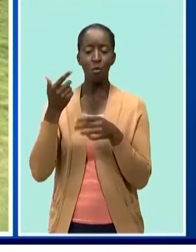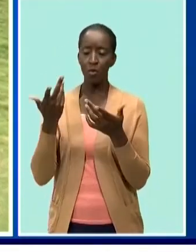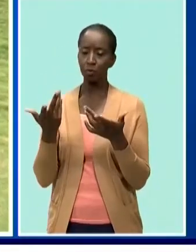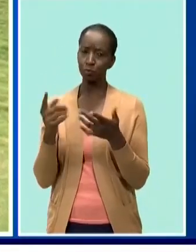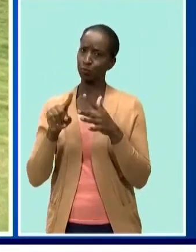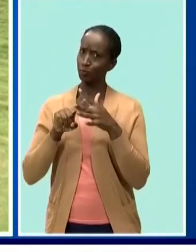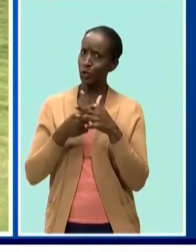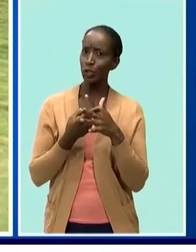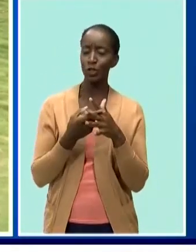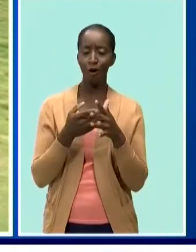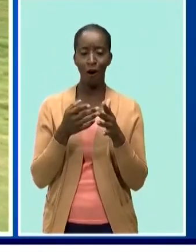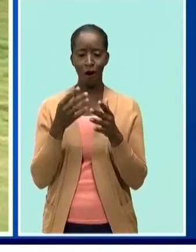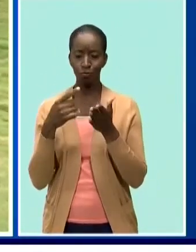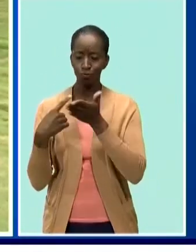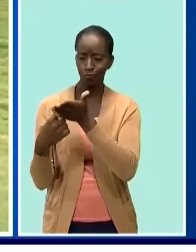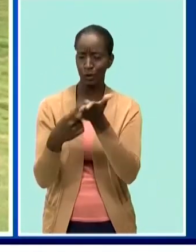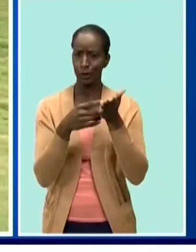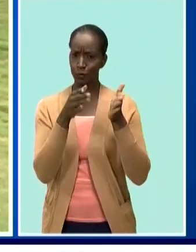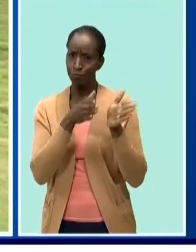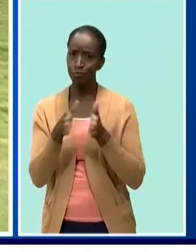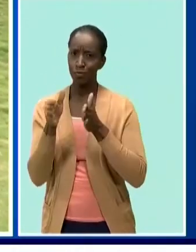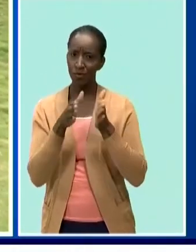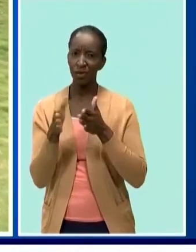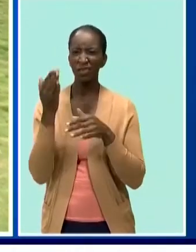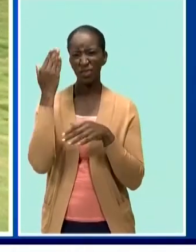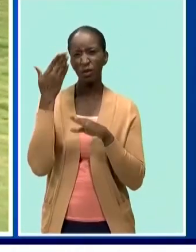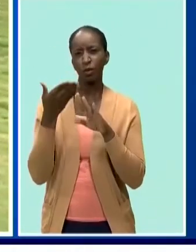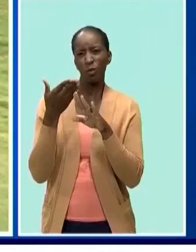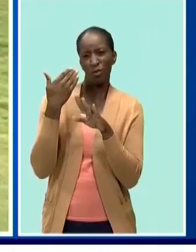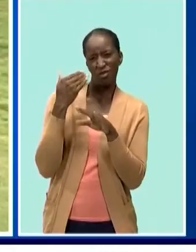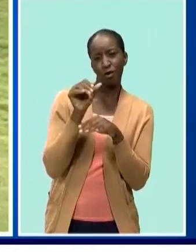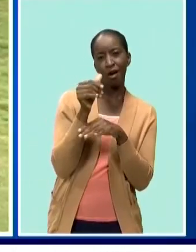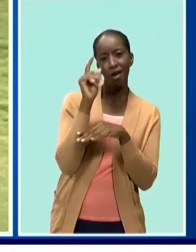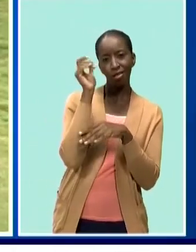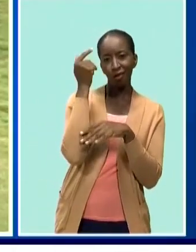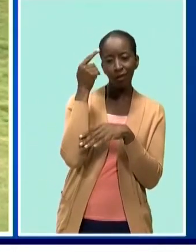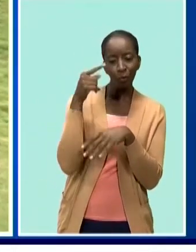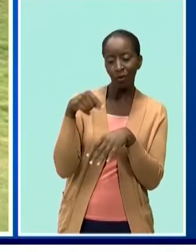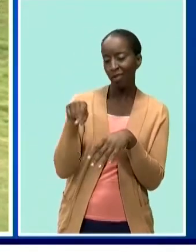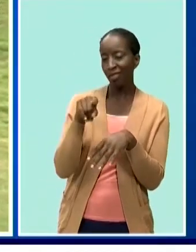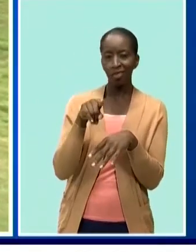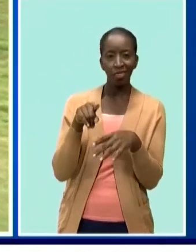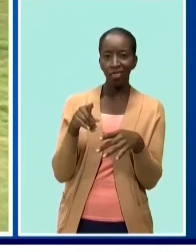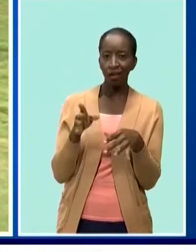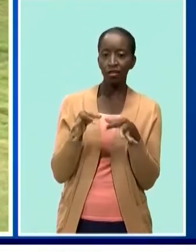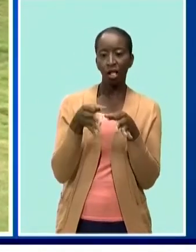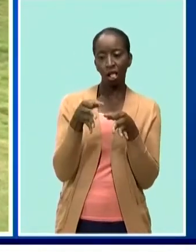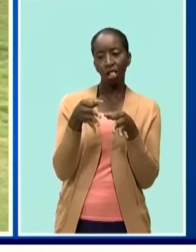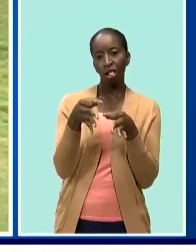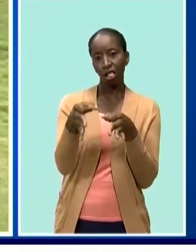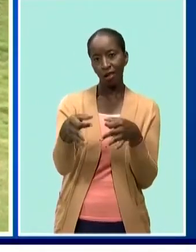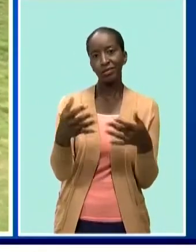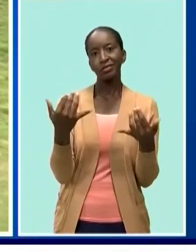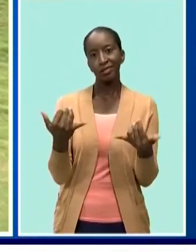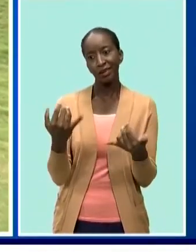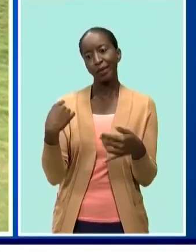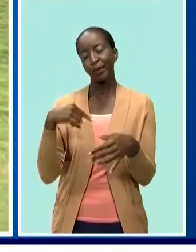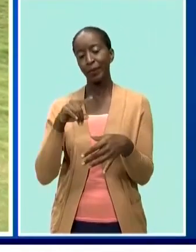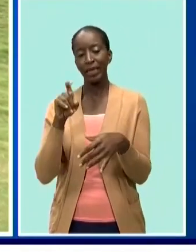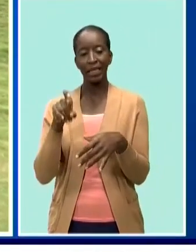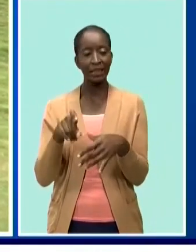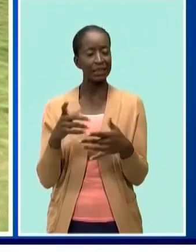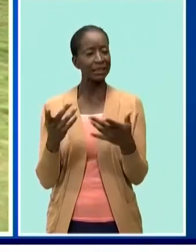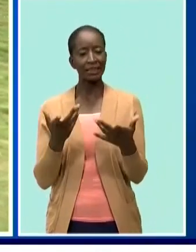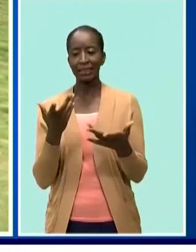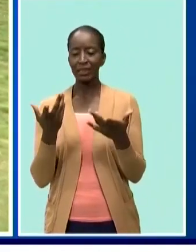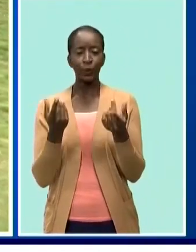time that it took for the last administration to actually do anything, we have to start from scratch. But